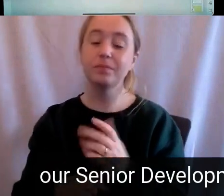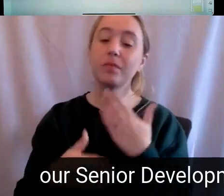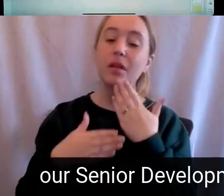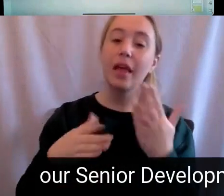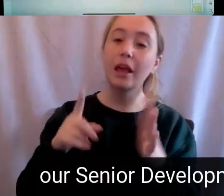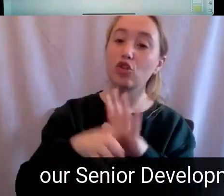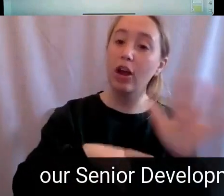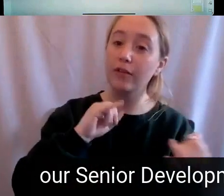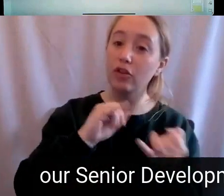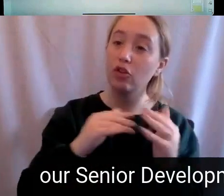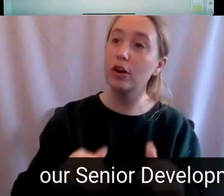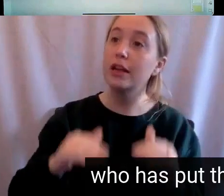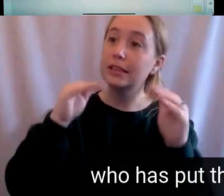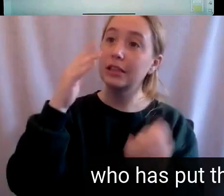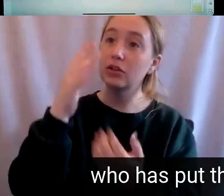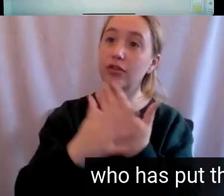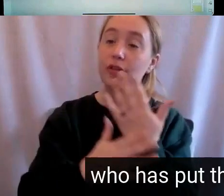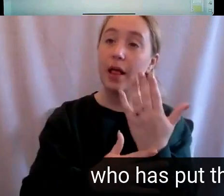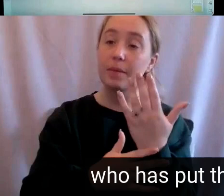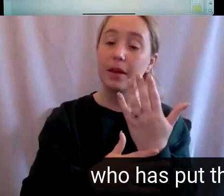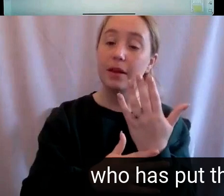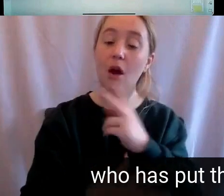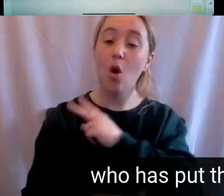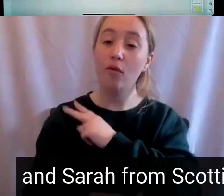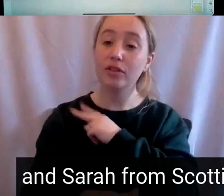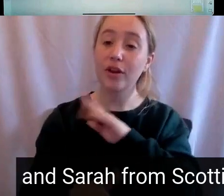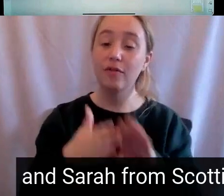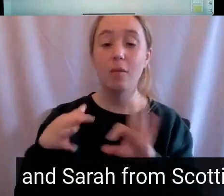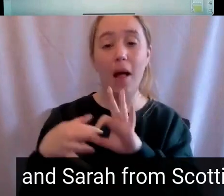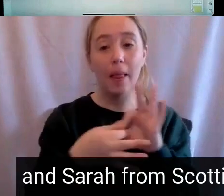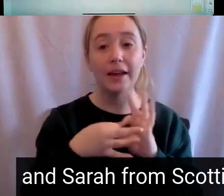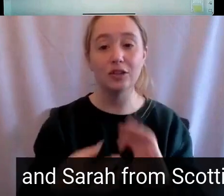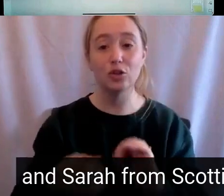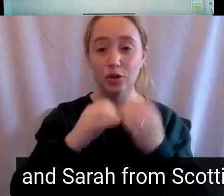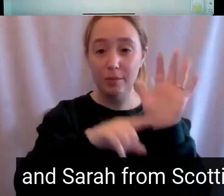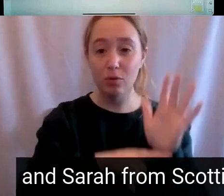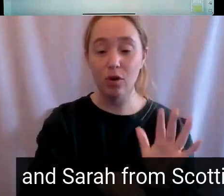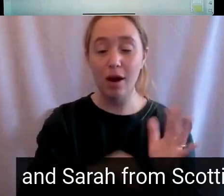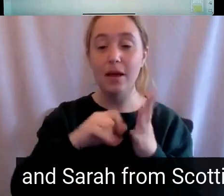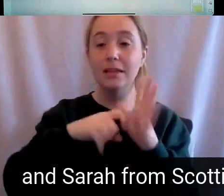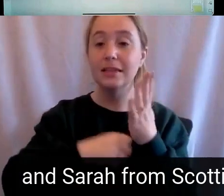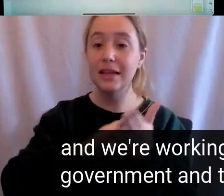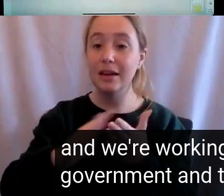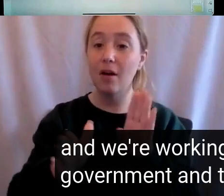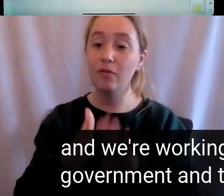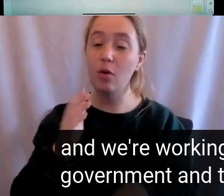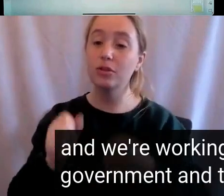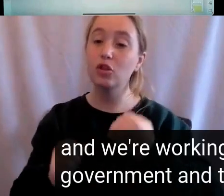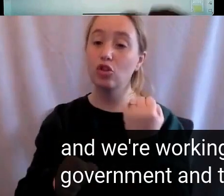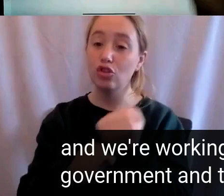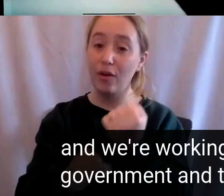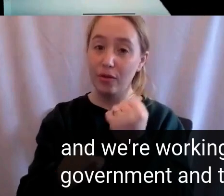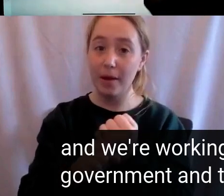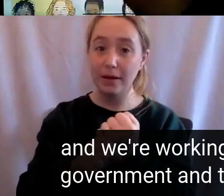Senior Development Officer at the Alliance, who's put the programme together, and Sarah from Scottish Government's on the call too, and we're working